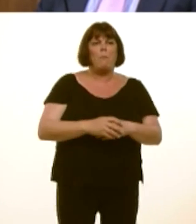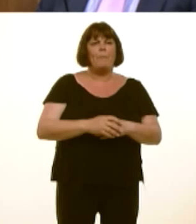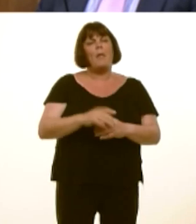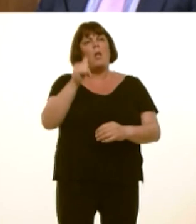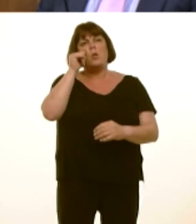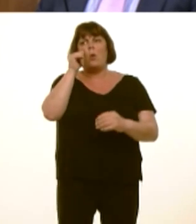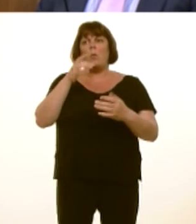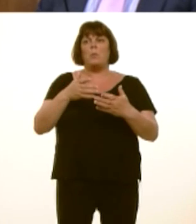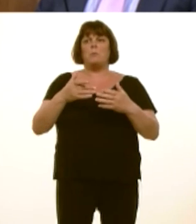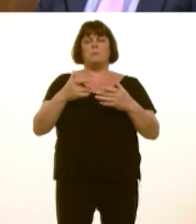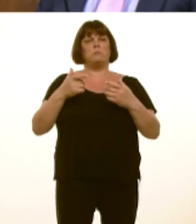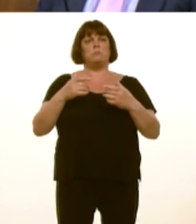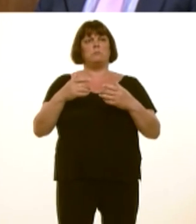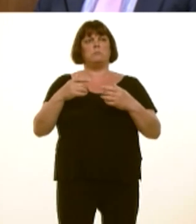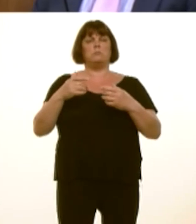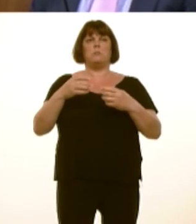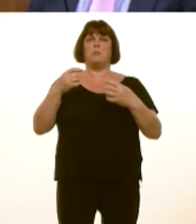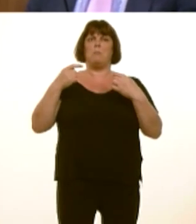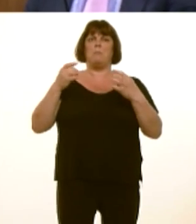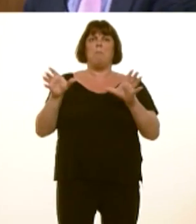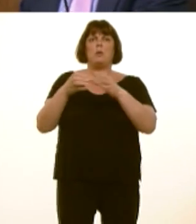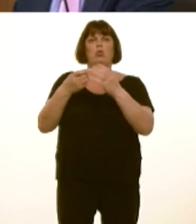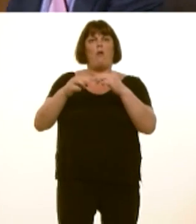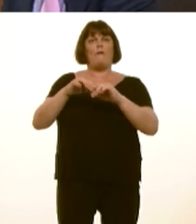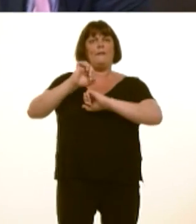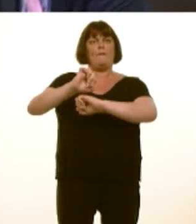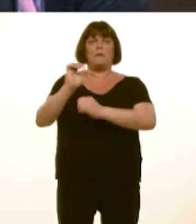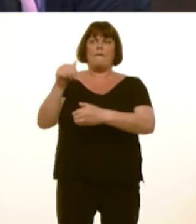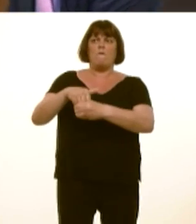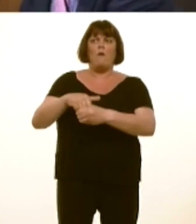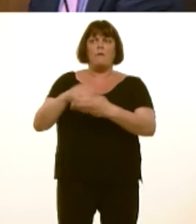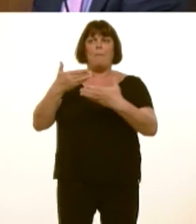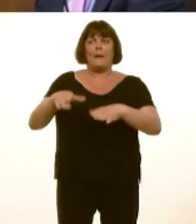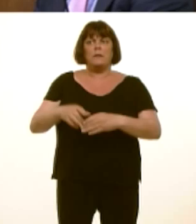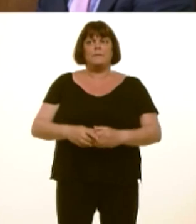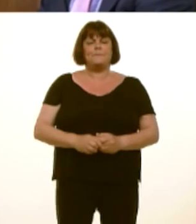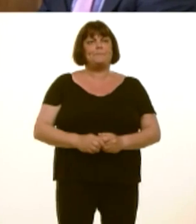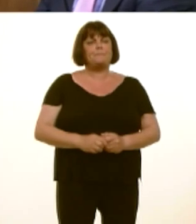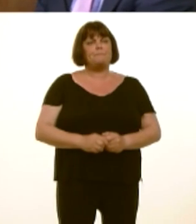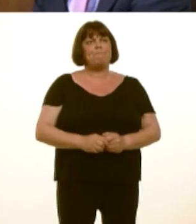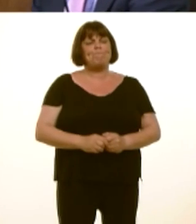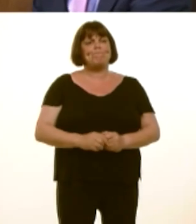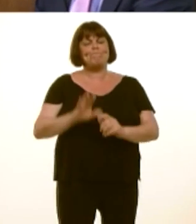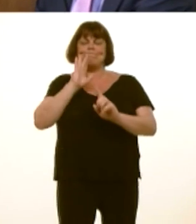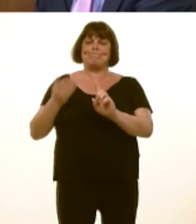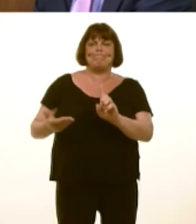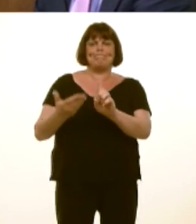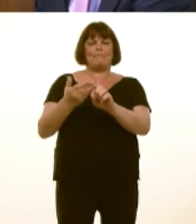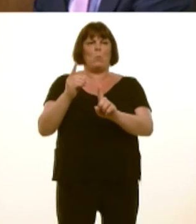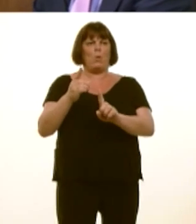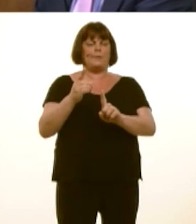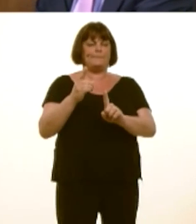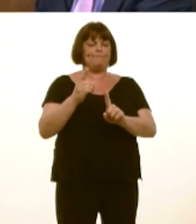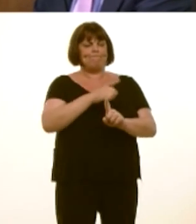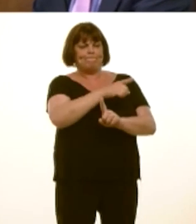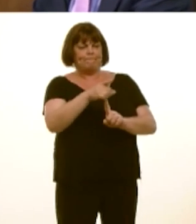been involved in that process. At this moment in time, the objective is to identify